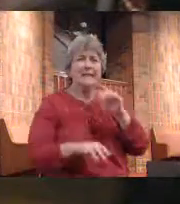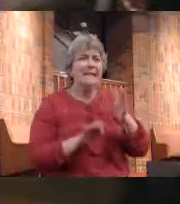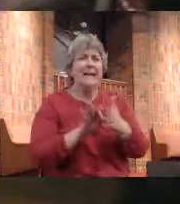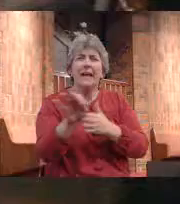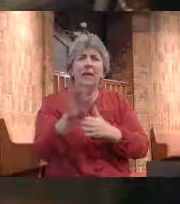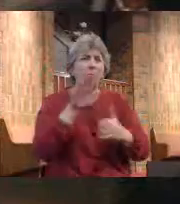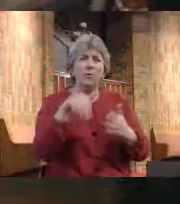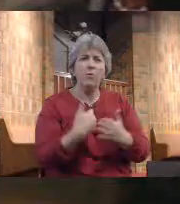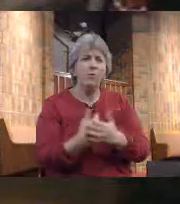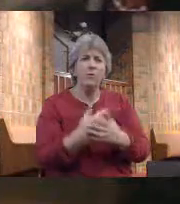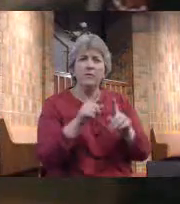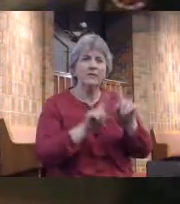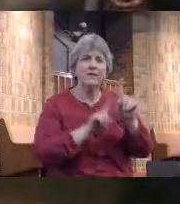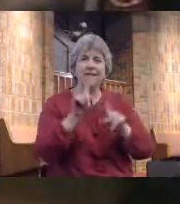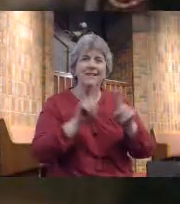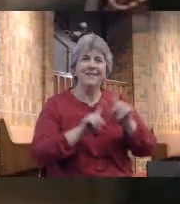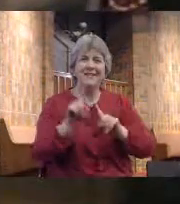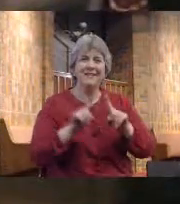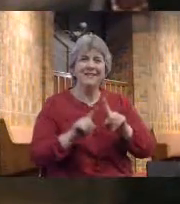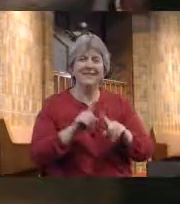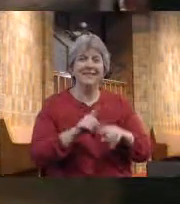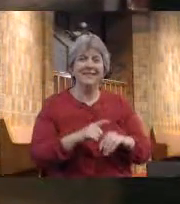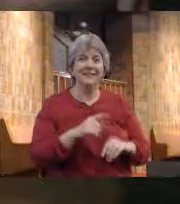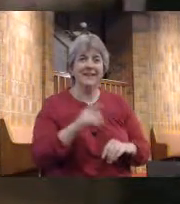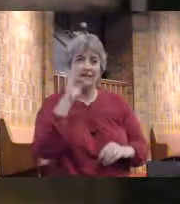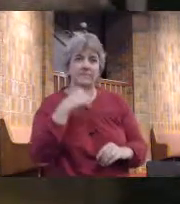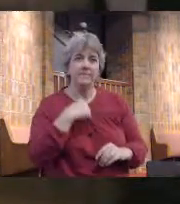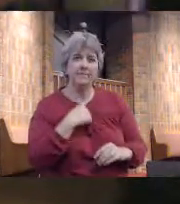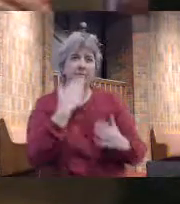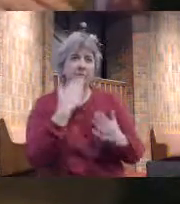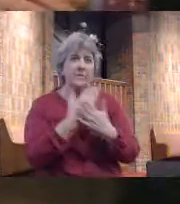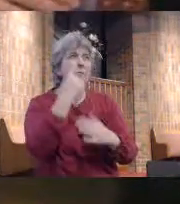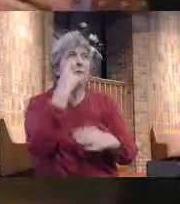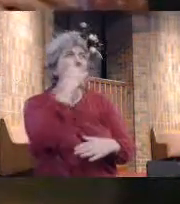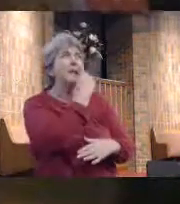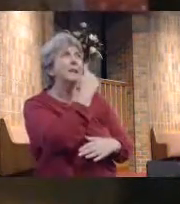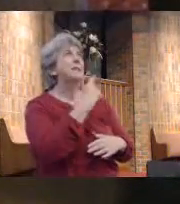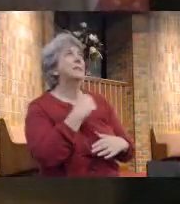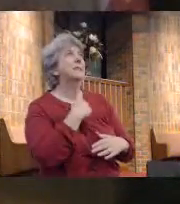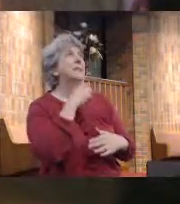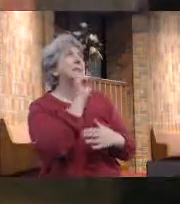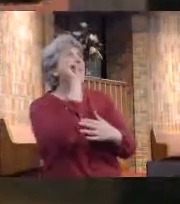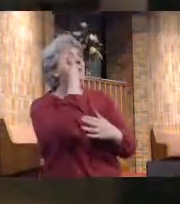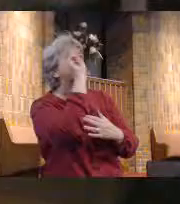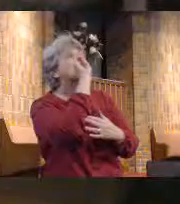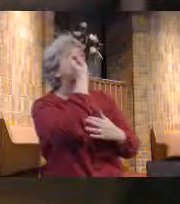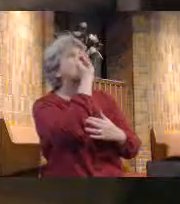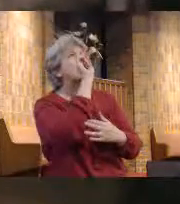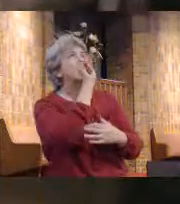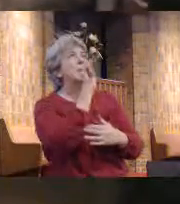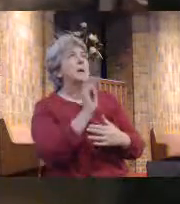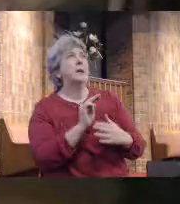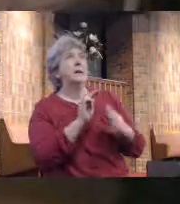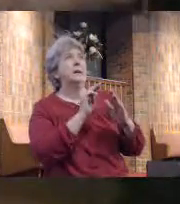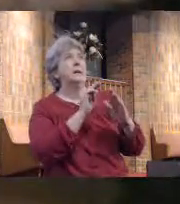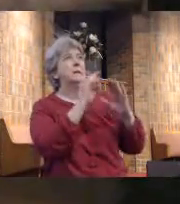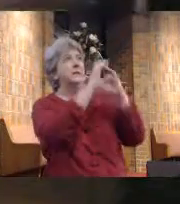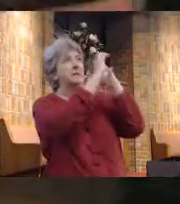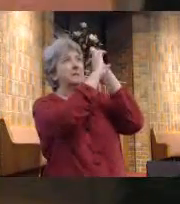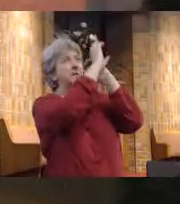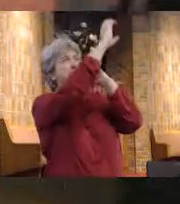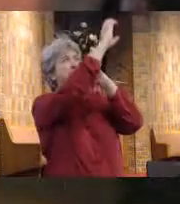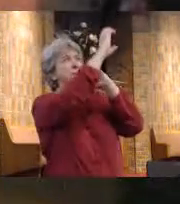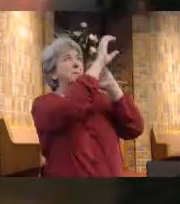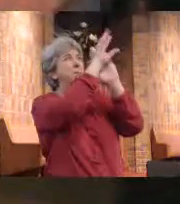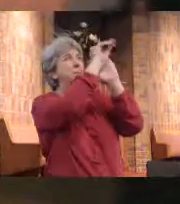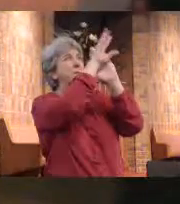And we know from, if we had better vision from the images of telescopes, that the stars,